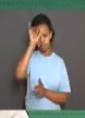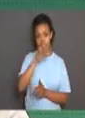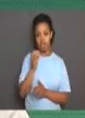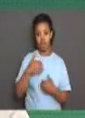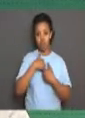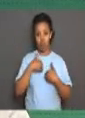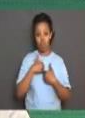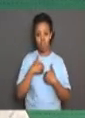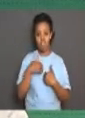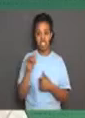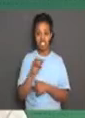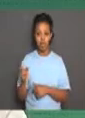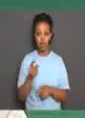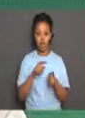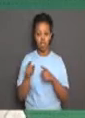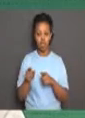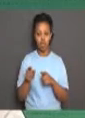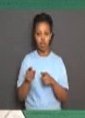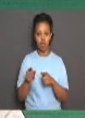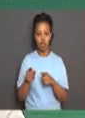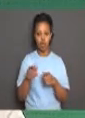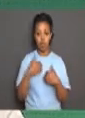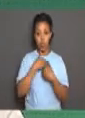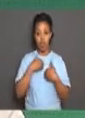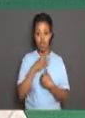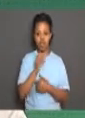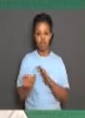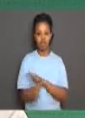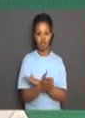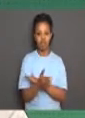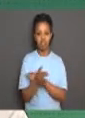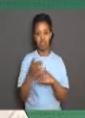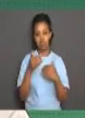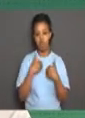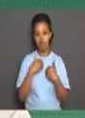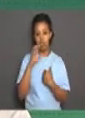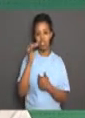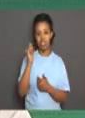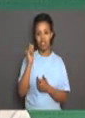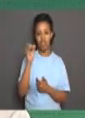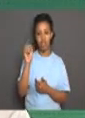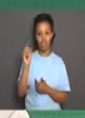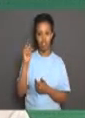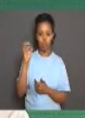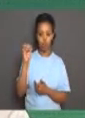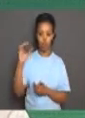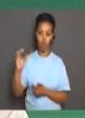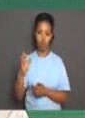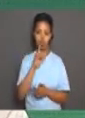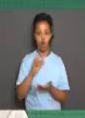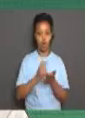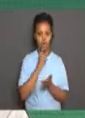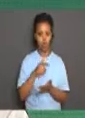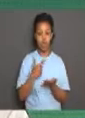more similar than the cytochrome in monkeys and fish. Such similarities